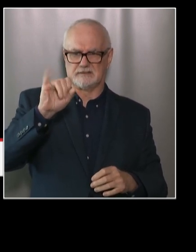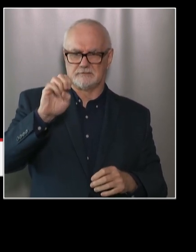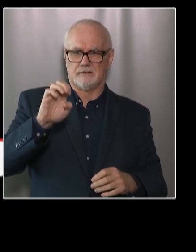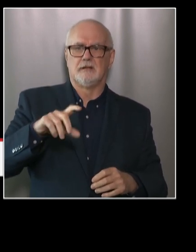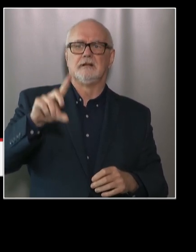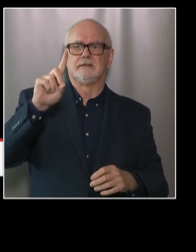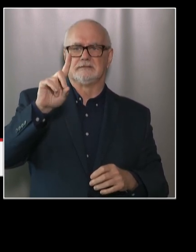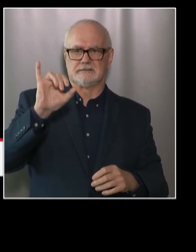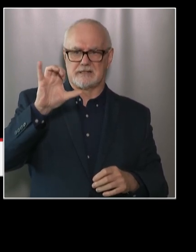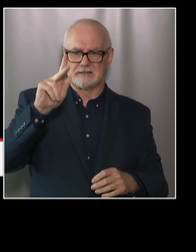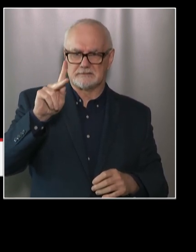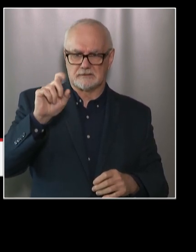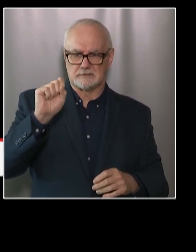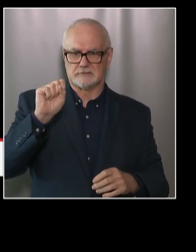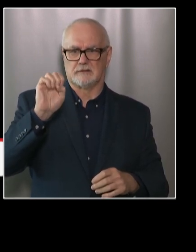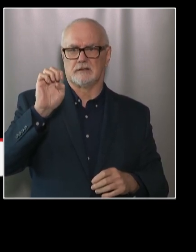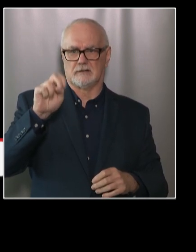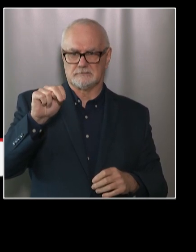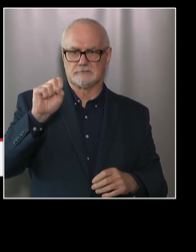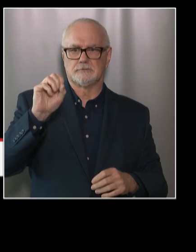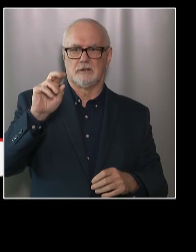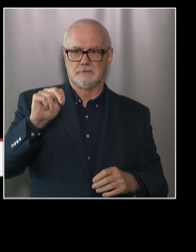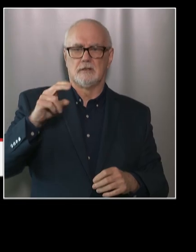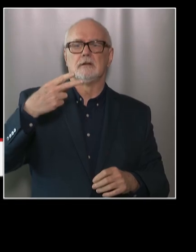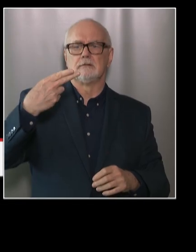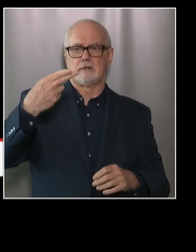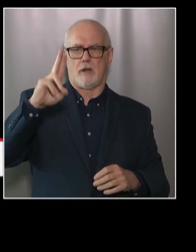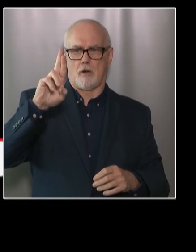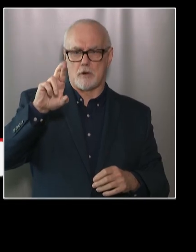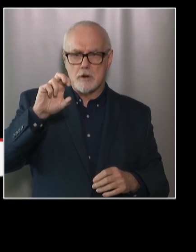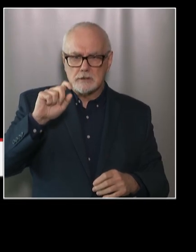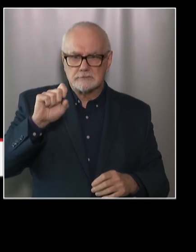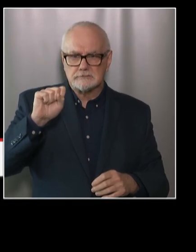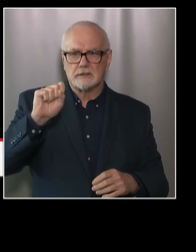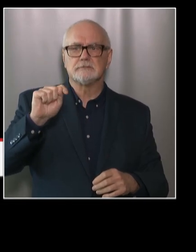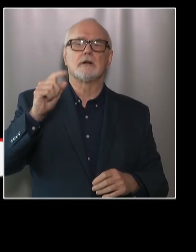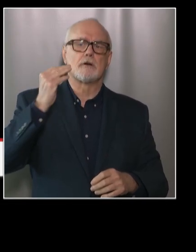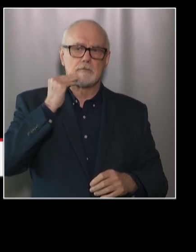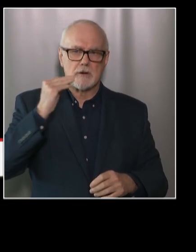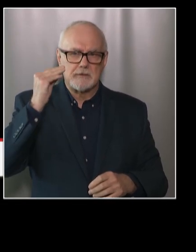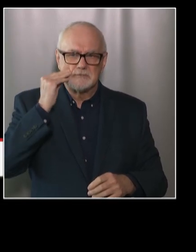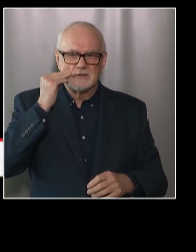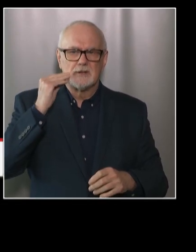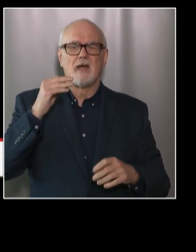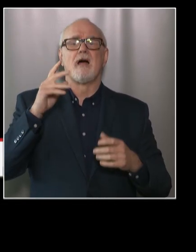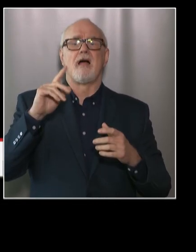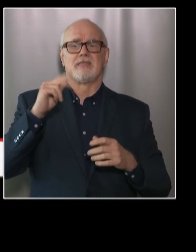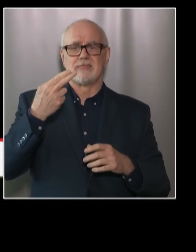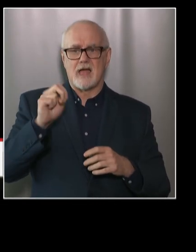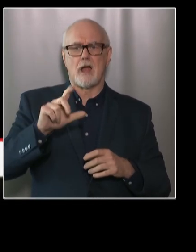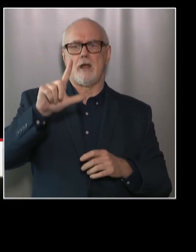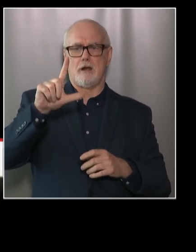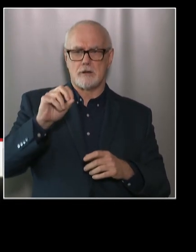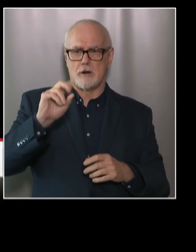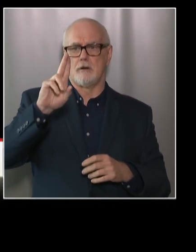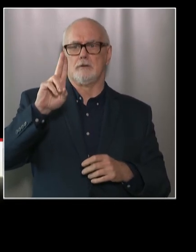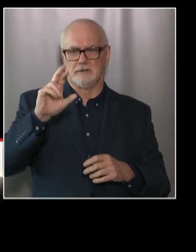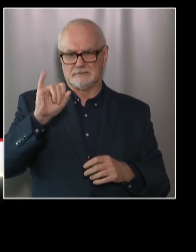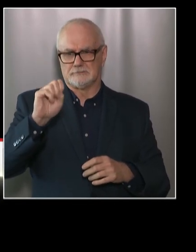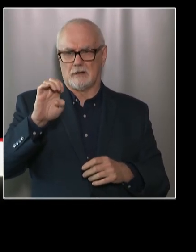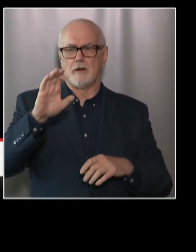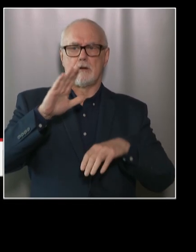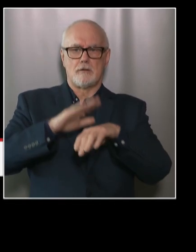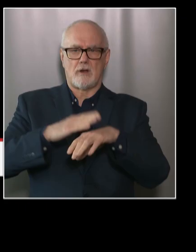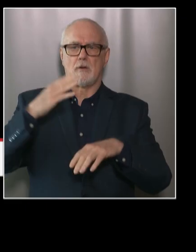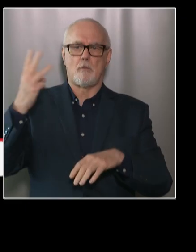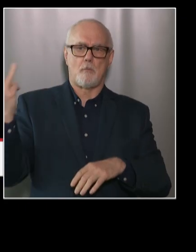Atlantic. This community in Friendship Heights is one of Washington, D.C.'s oldest long-term care